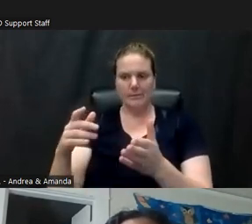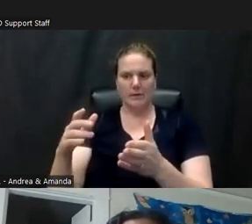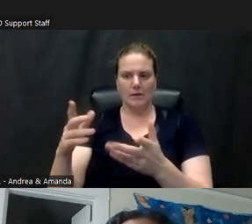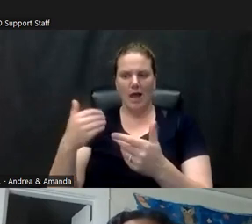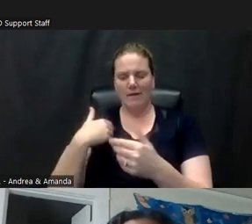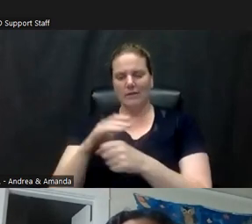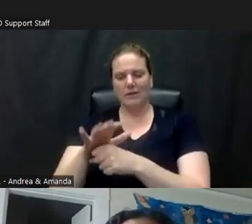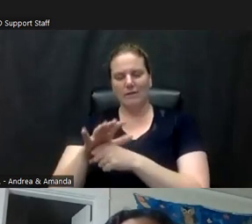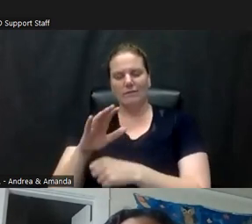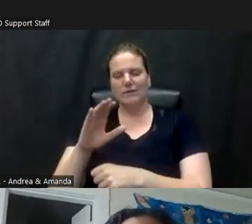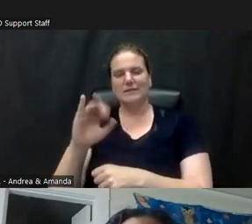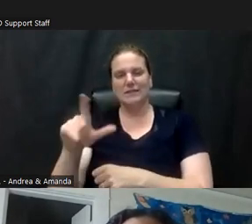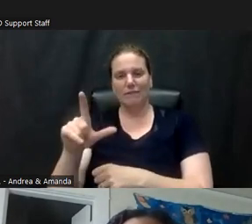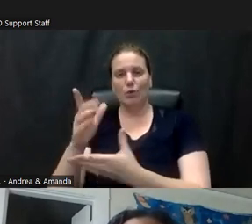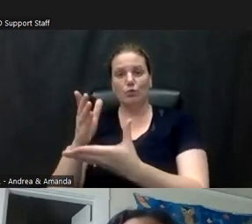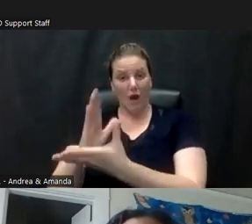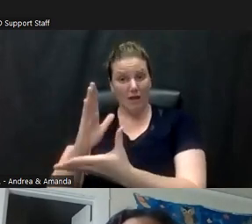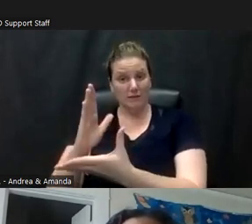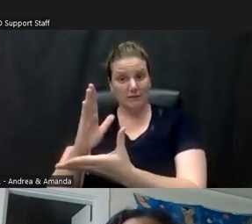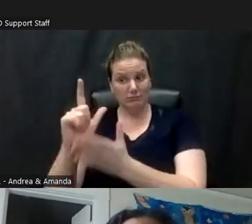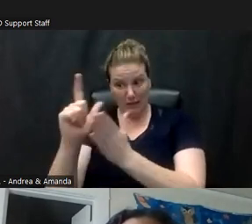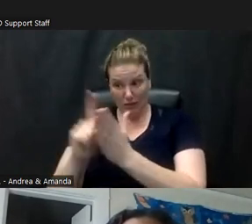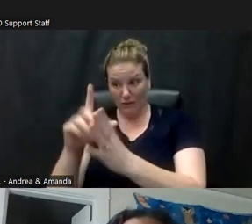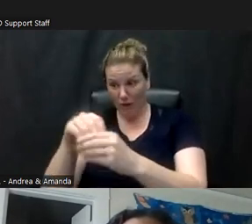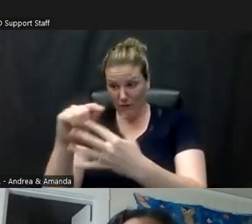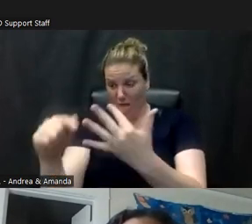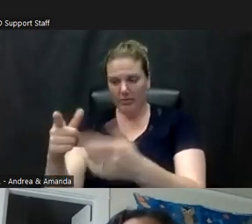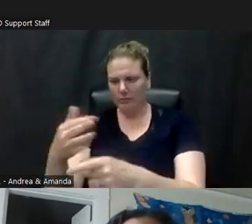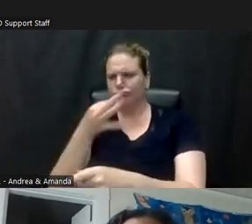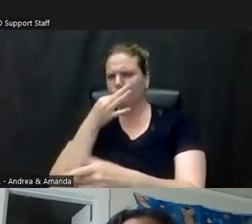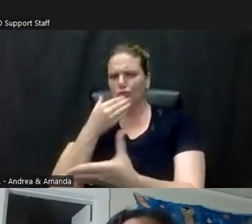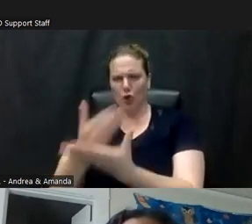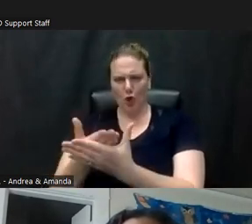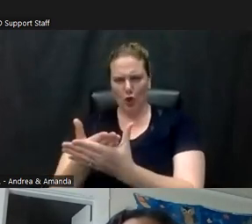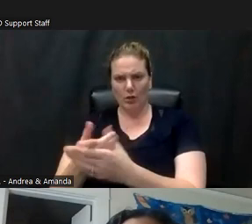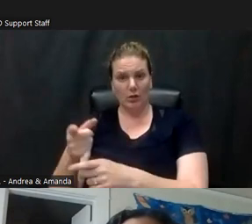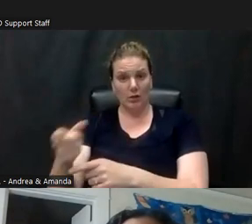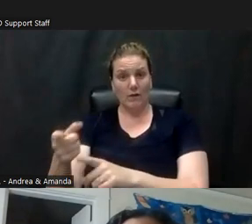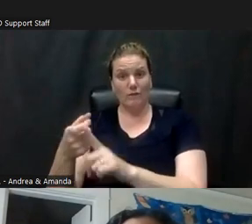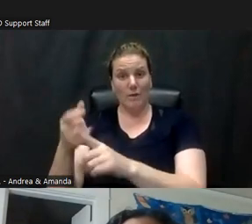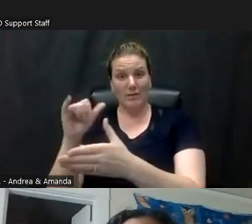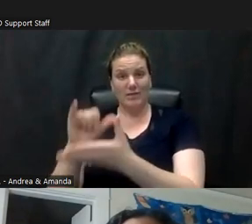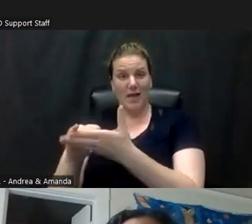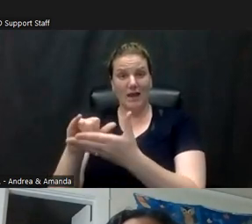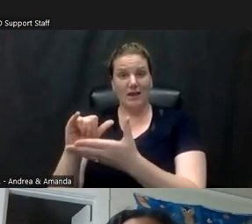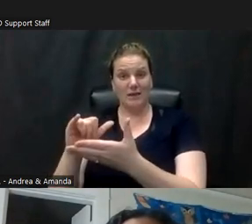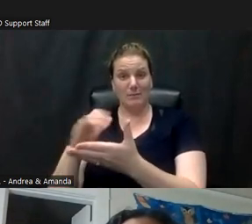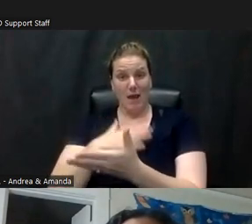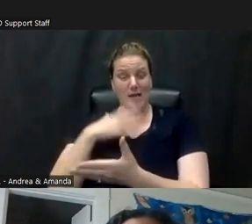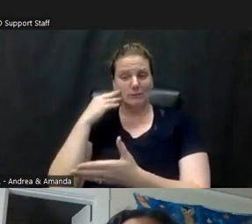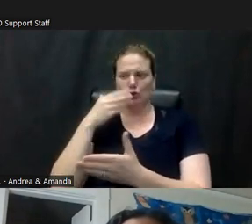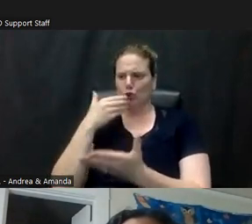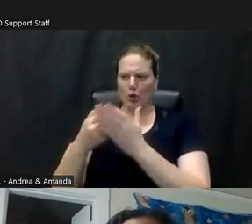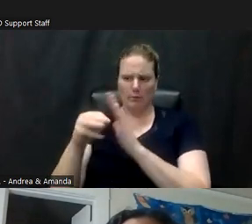civil rights litigation that they're pretty good. So I do think Oakland, based on my experience, is a pretty good model to look